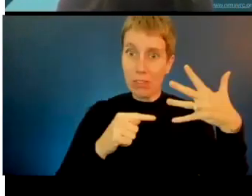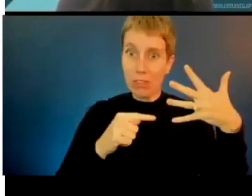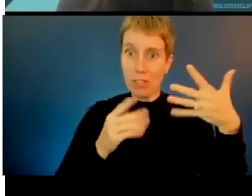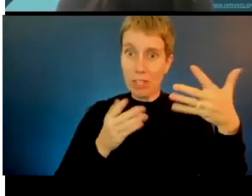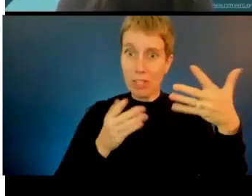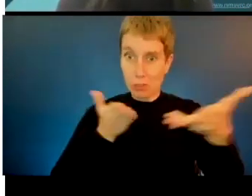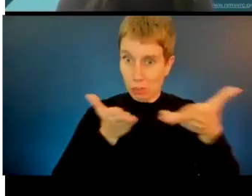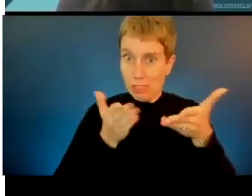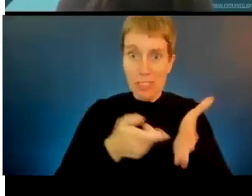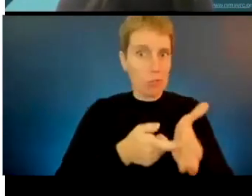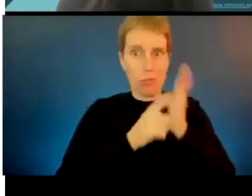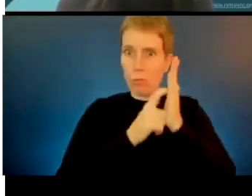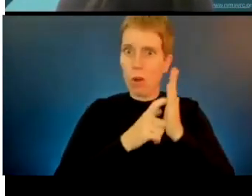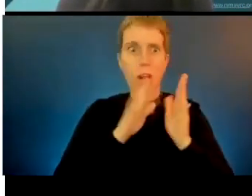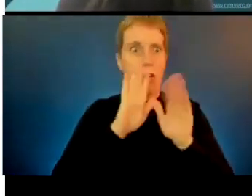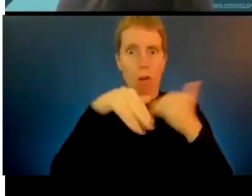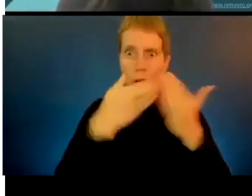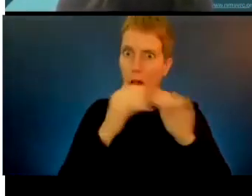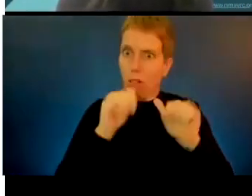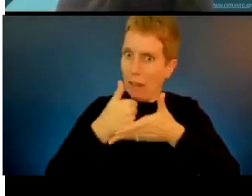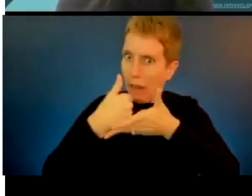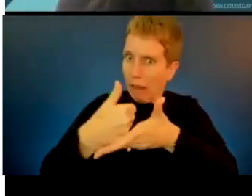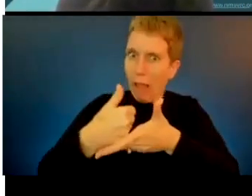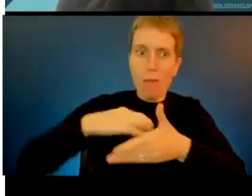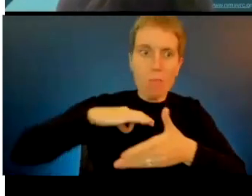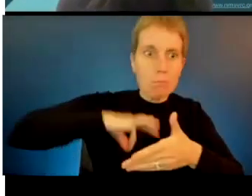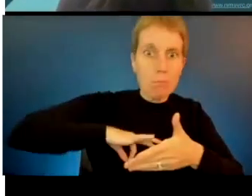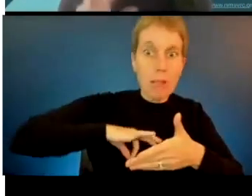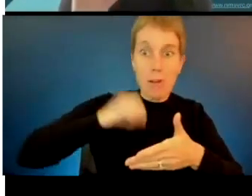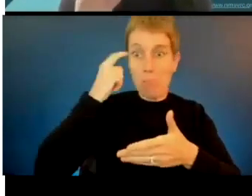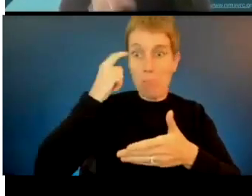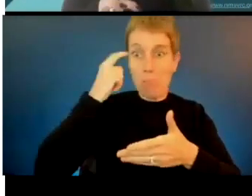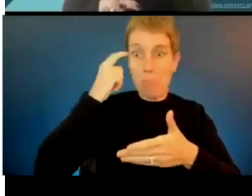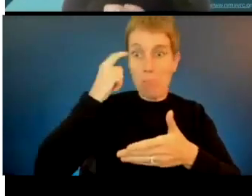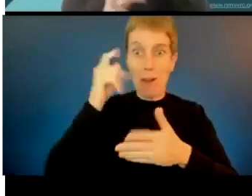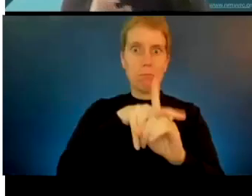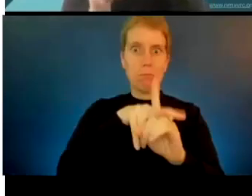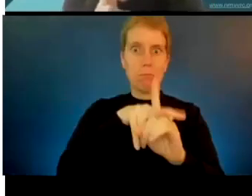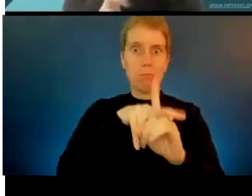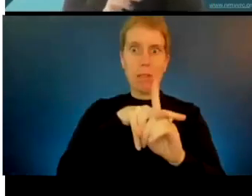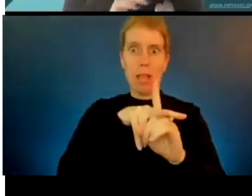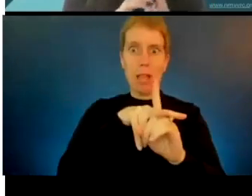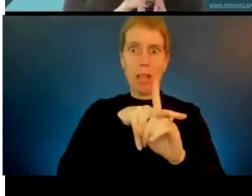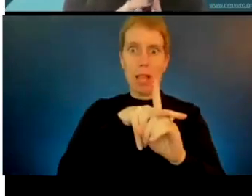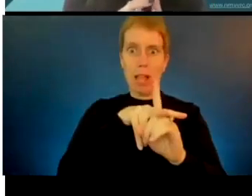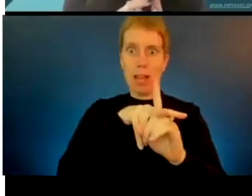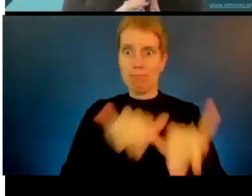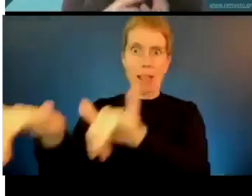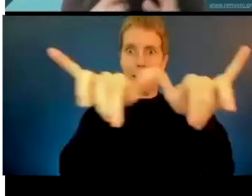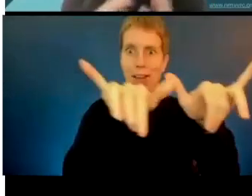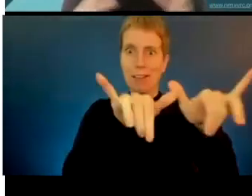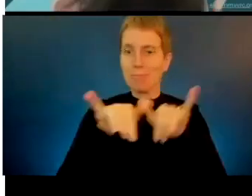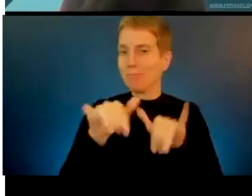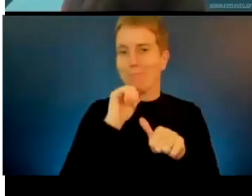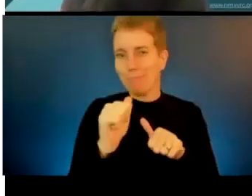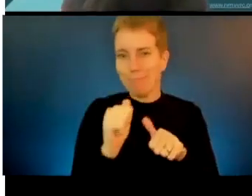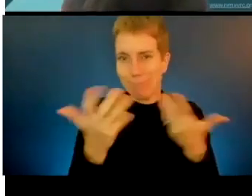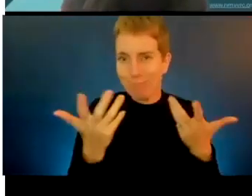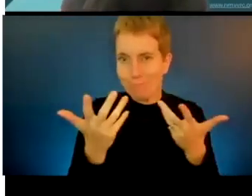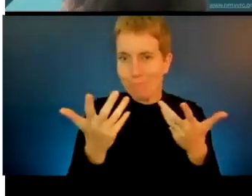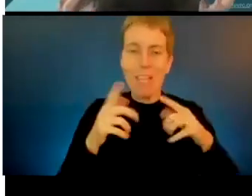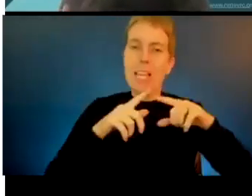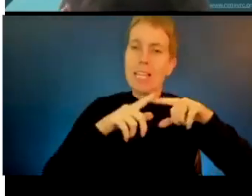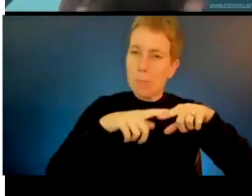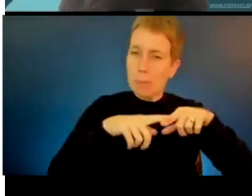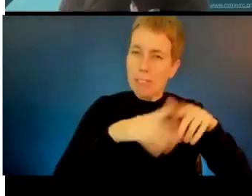fits all. So just understanding that they do vary based on the person, and they do very much vary based on where they